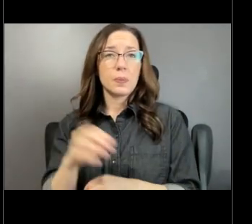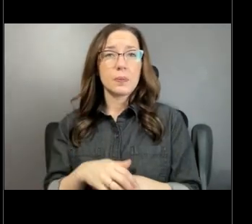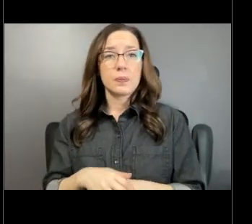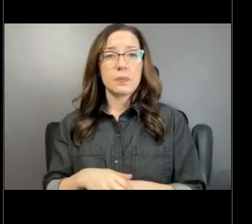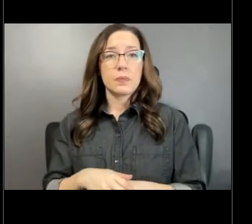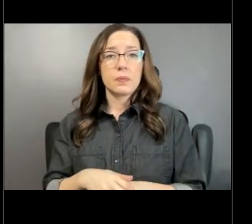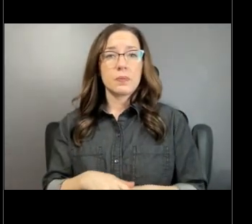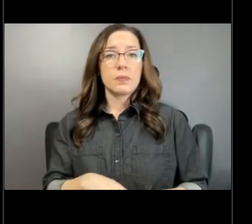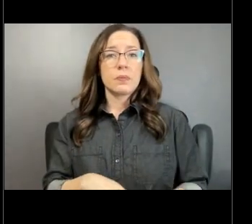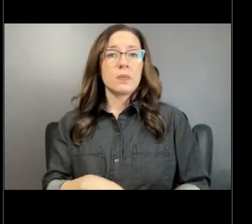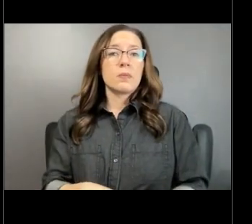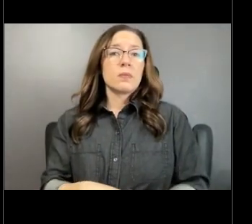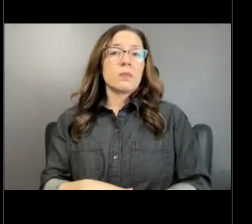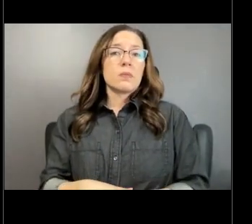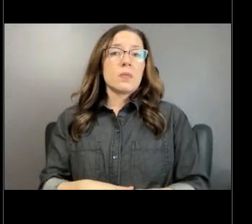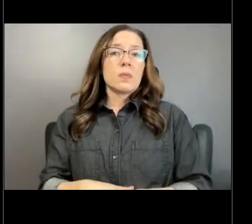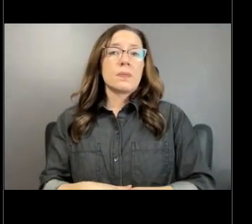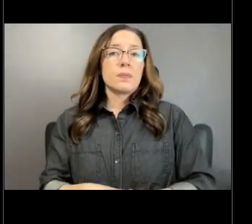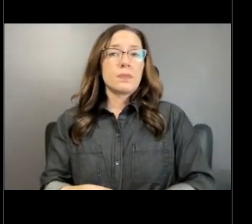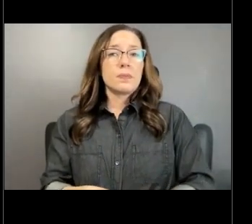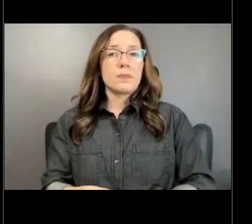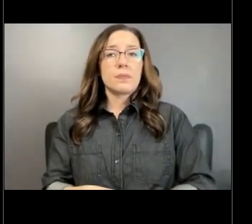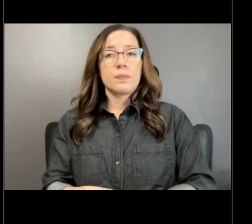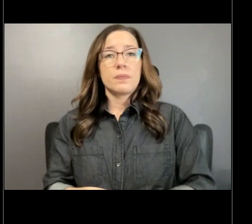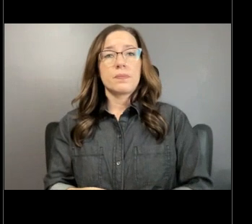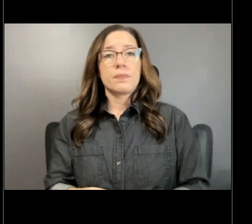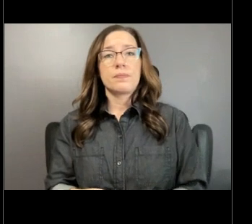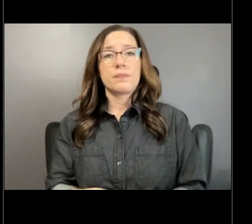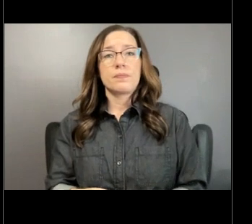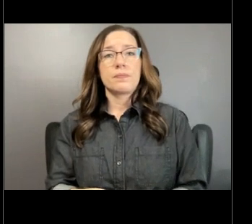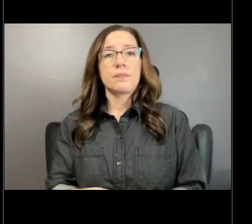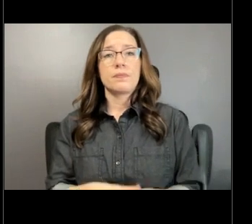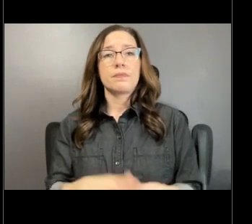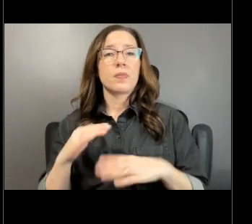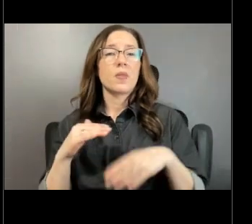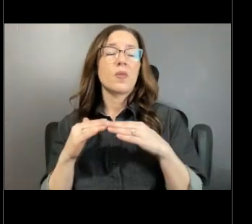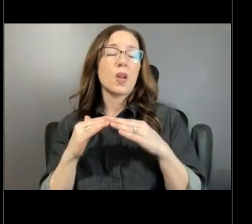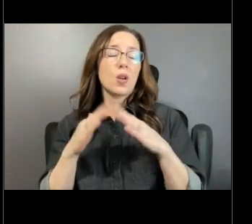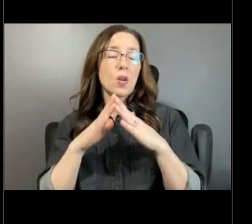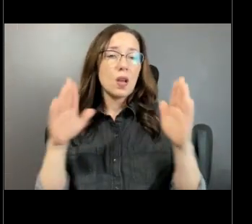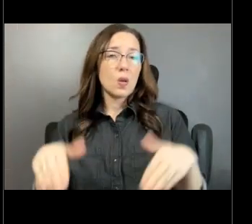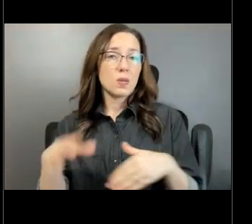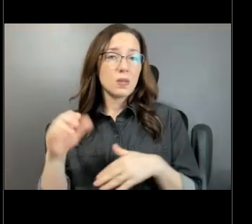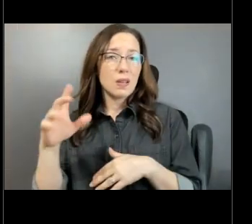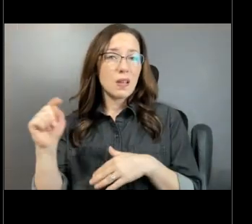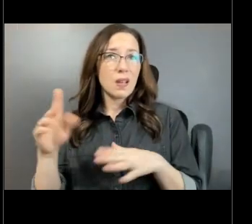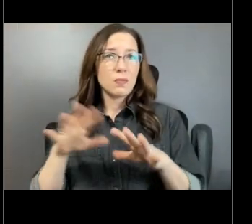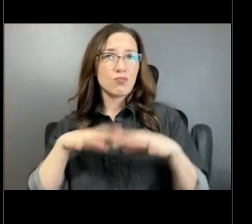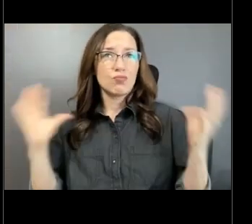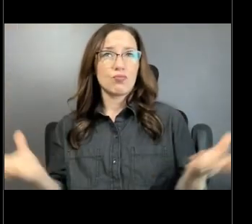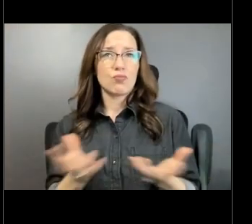follows. Topic 1, Fair Housing Act Overview.